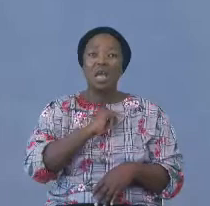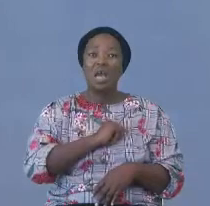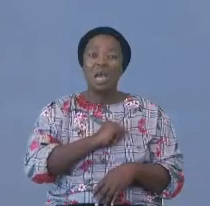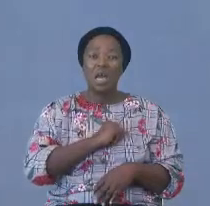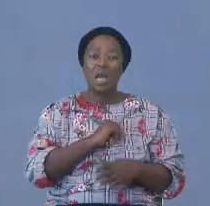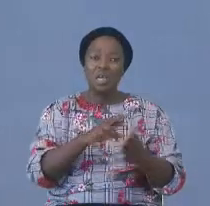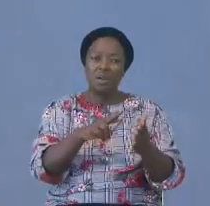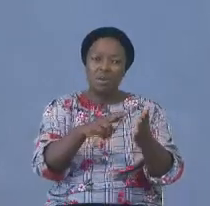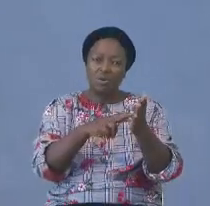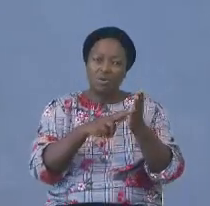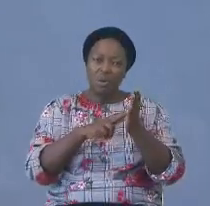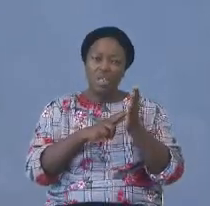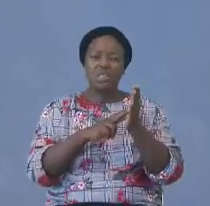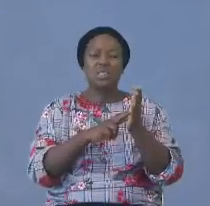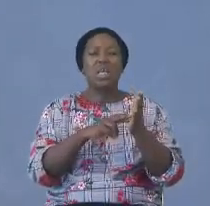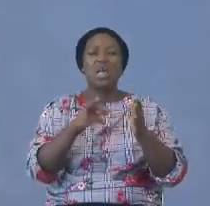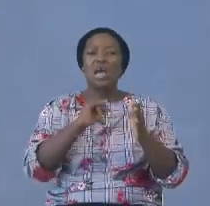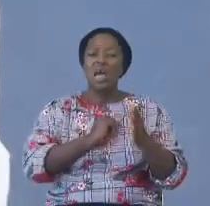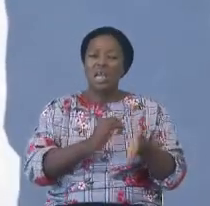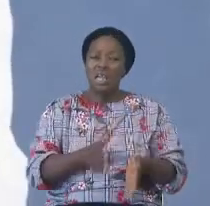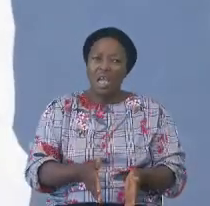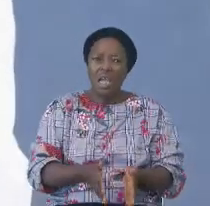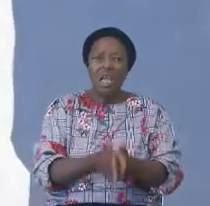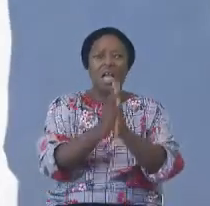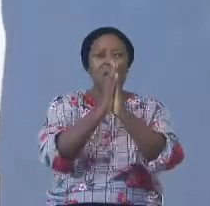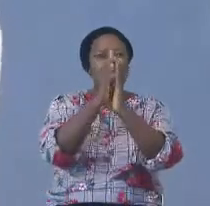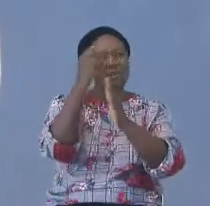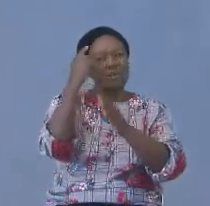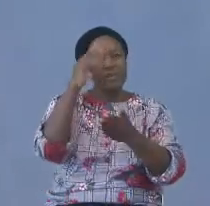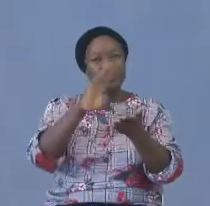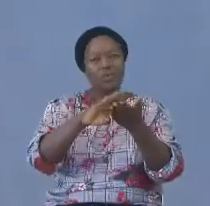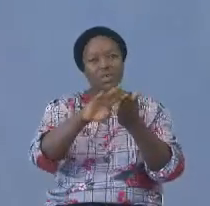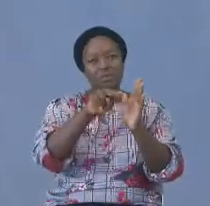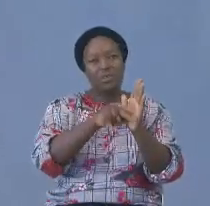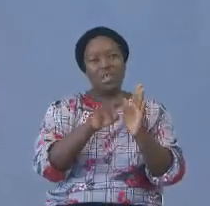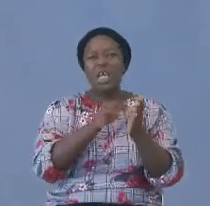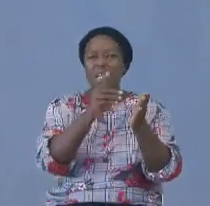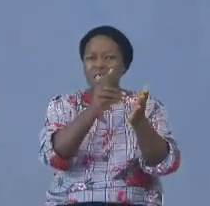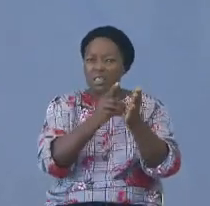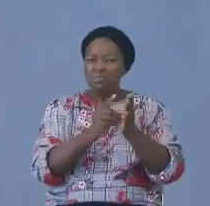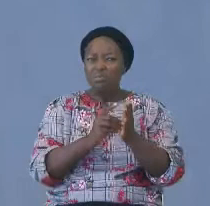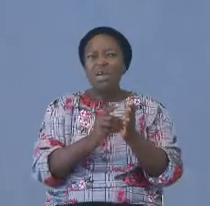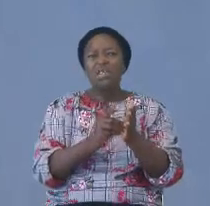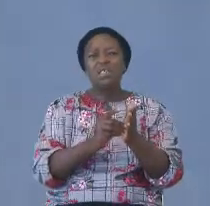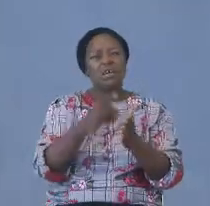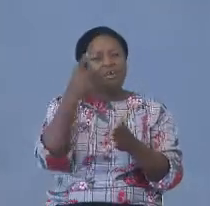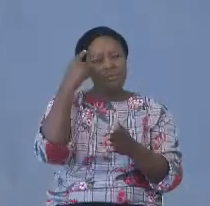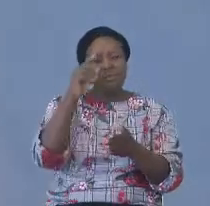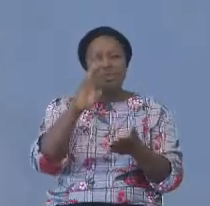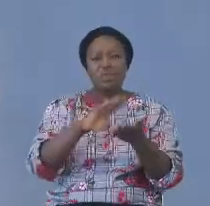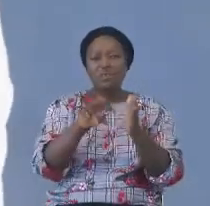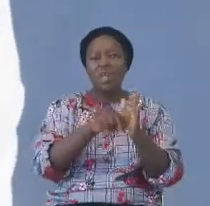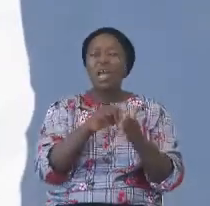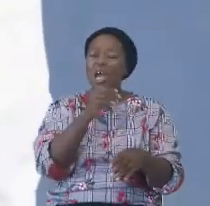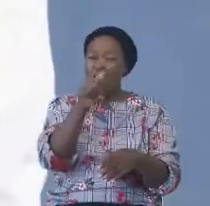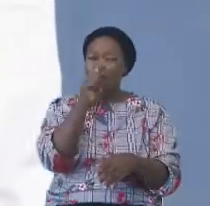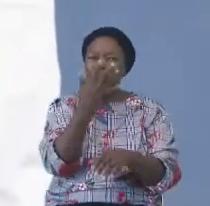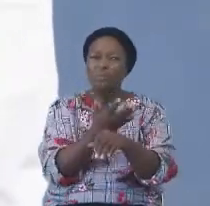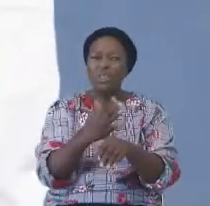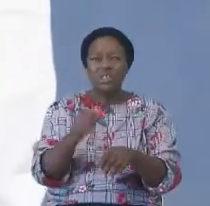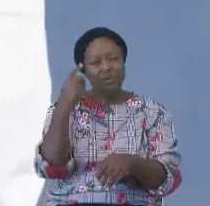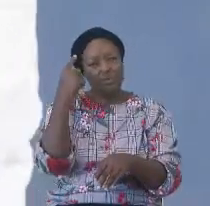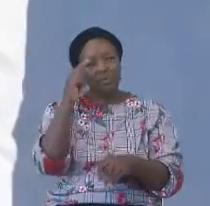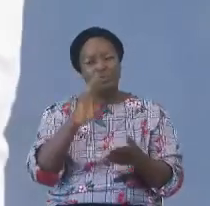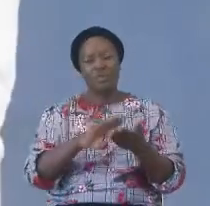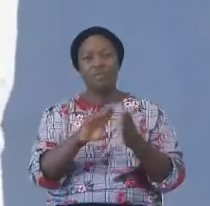at Christ on the cross, I request forgiveness. I demand